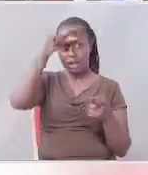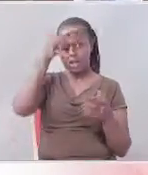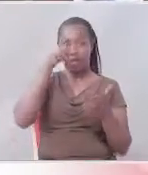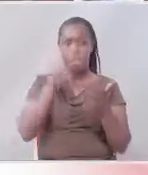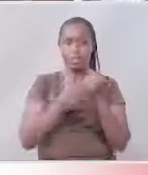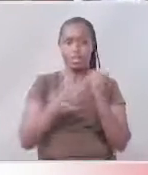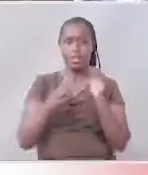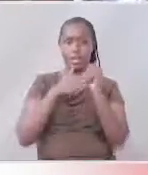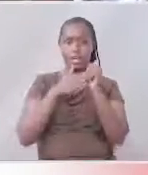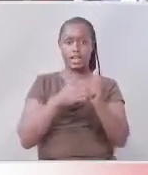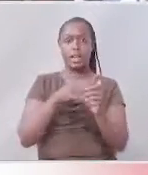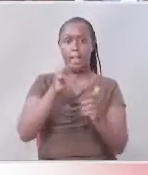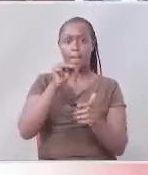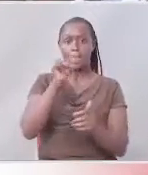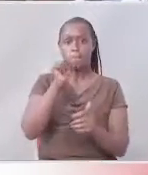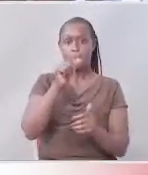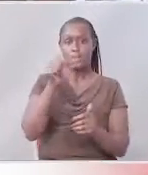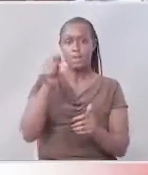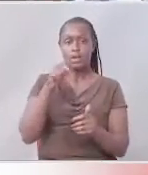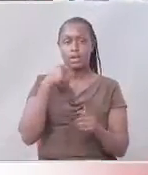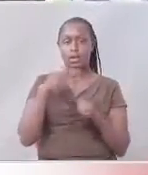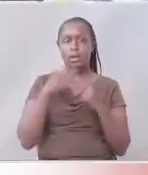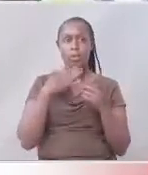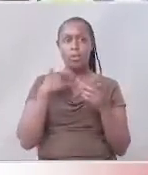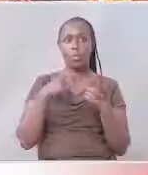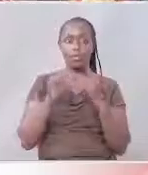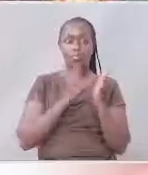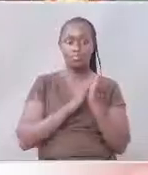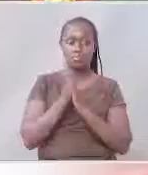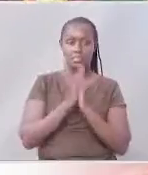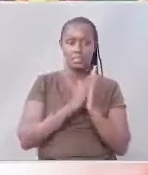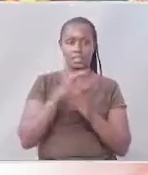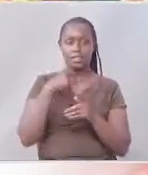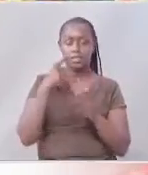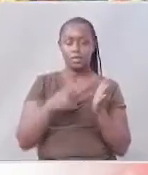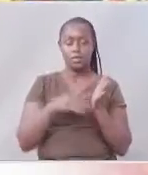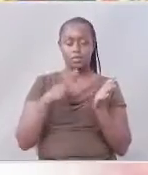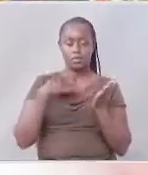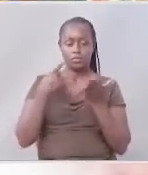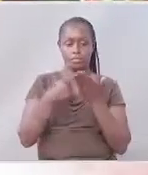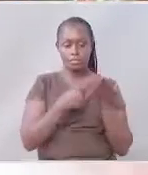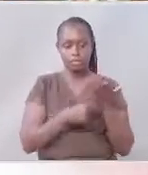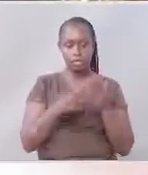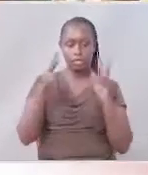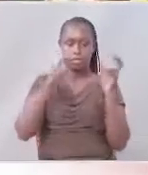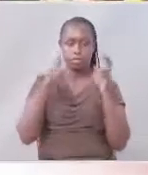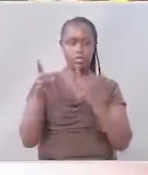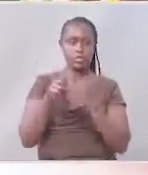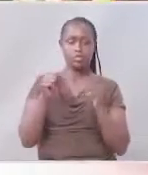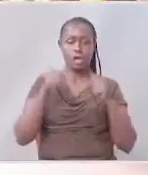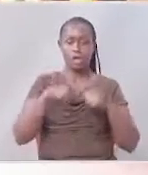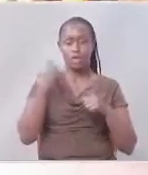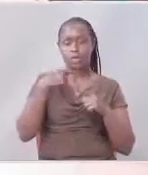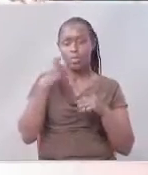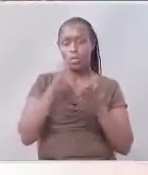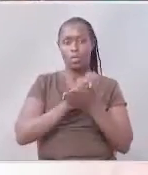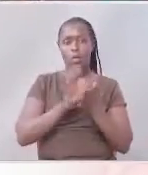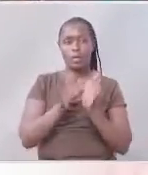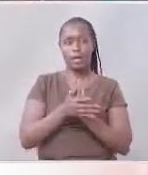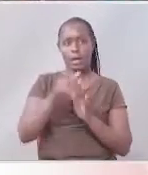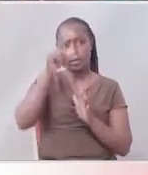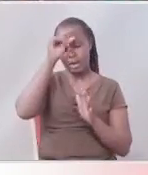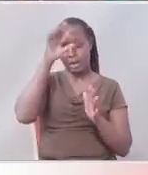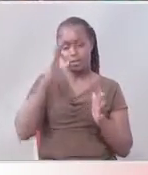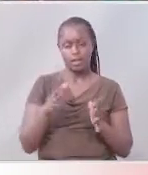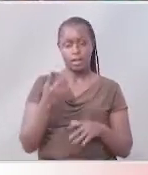Halwale and Malala, who had expressed interest in the seat, pledged to deliberate on the matter and agree who will run for the seat.